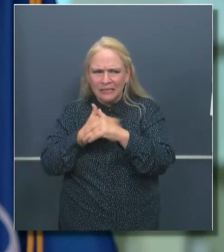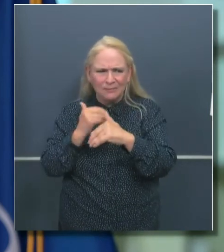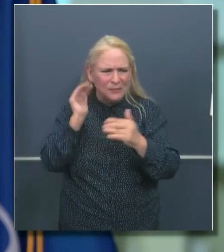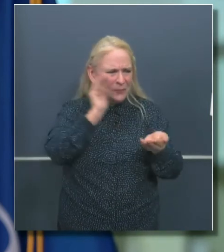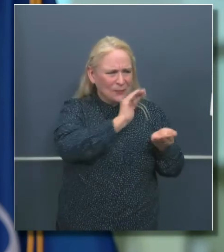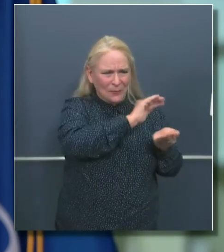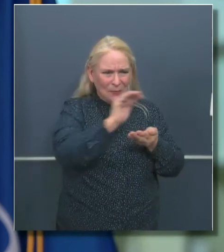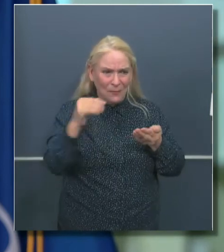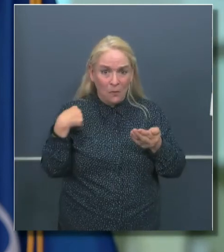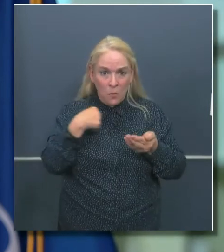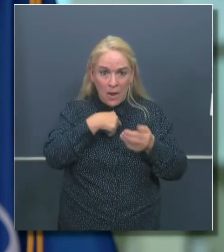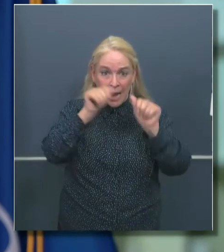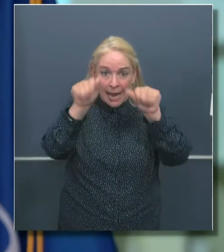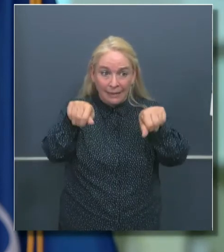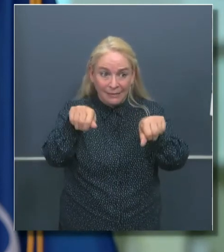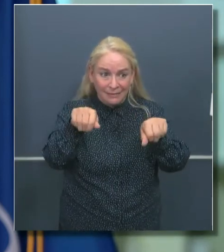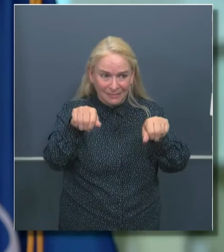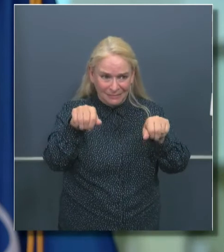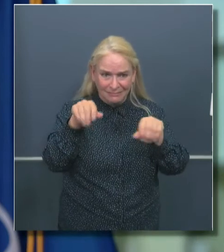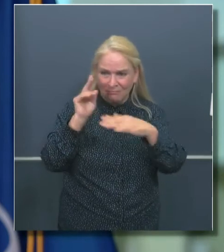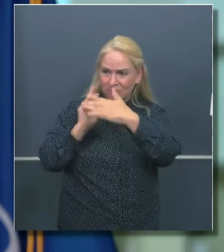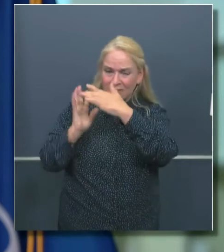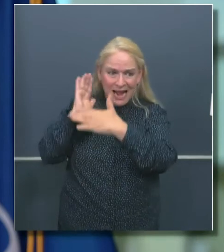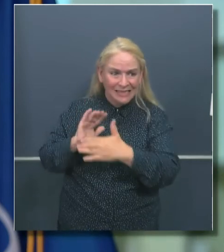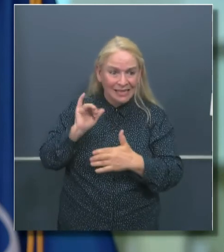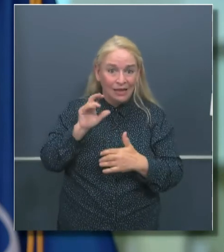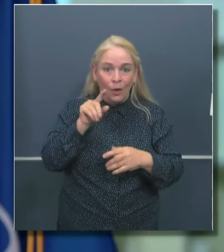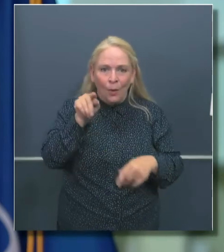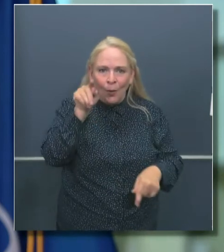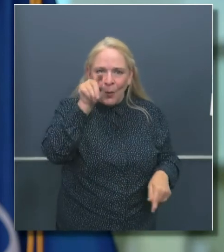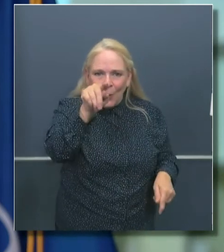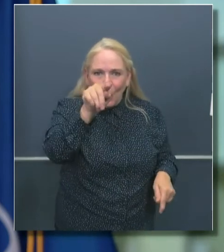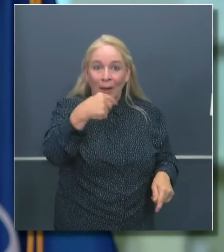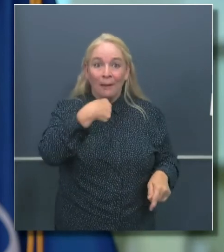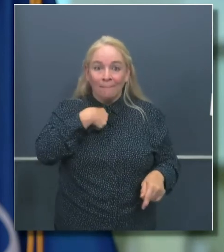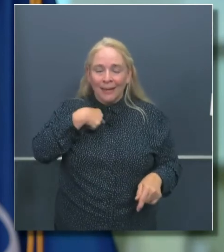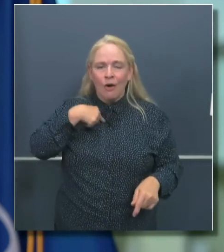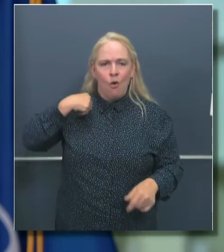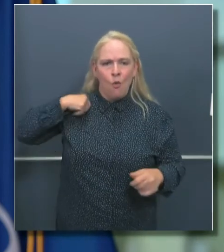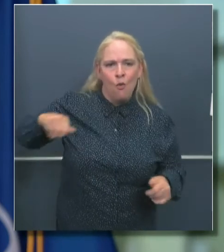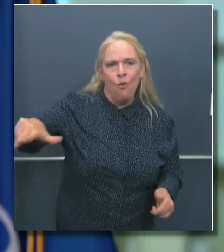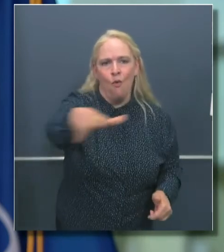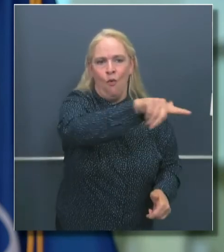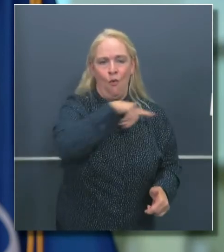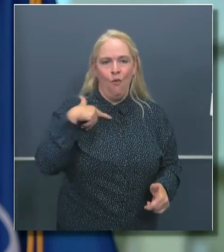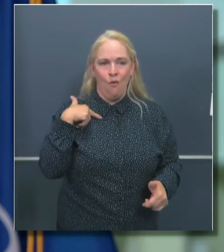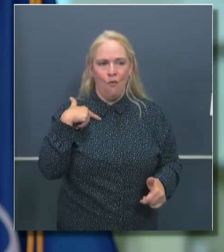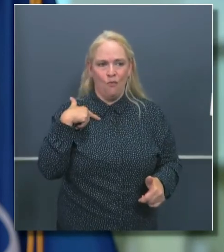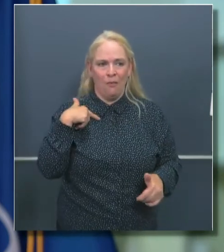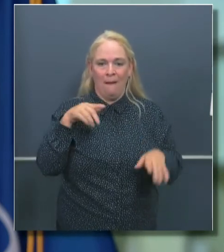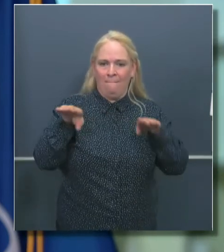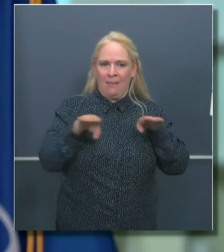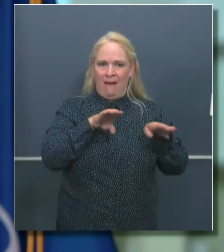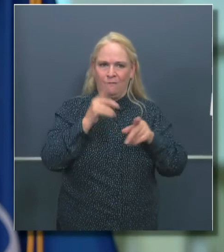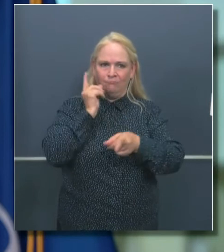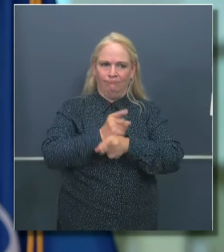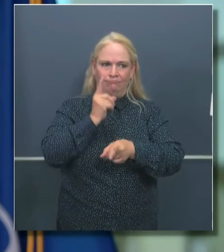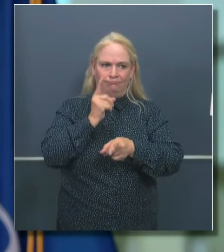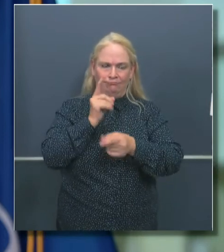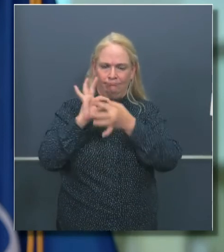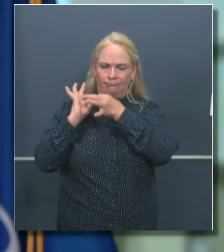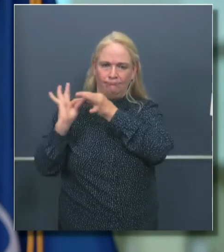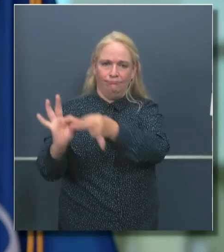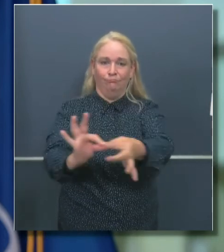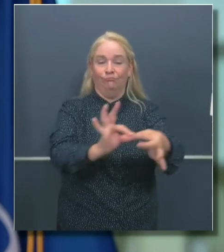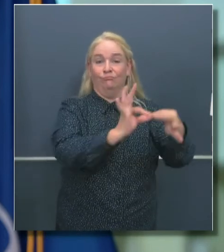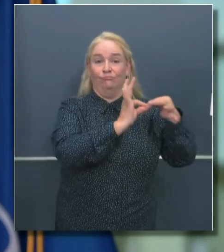the positivity rates. We, collectively. Society becomes how we behave. In the collective, individual